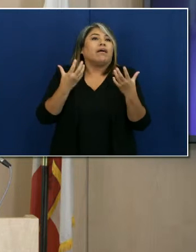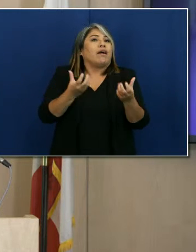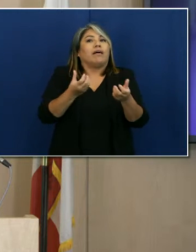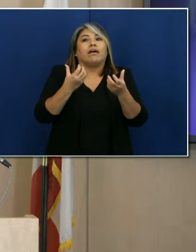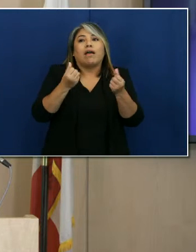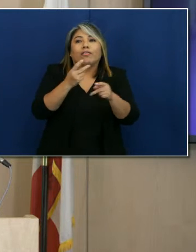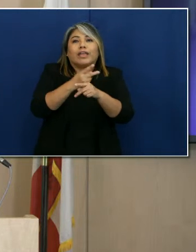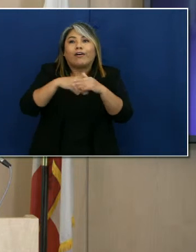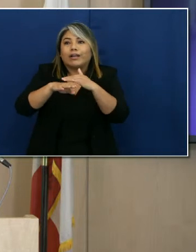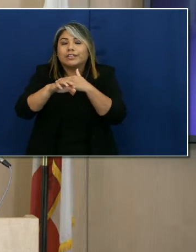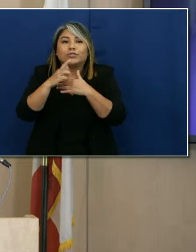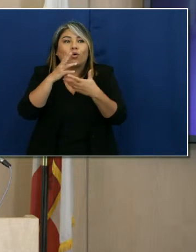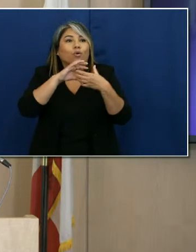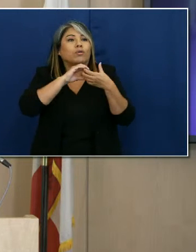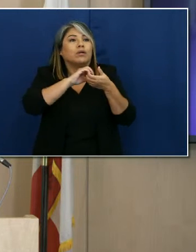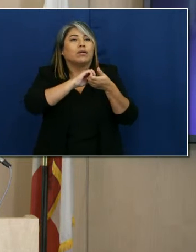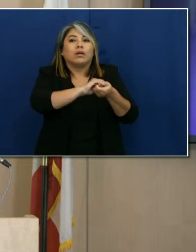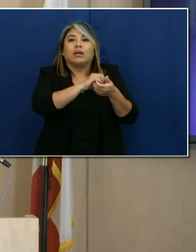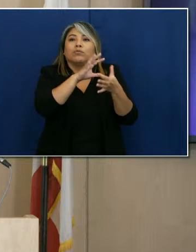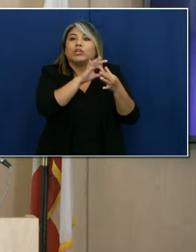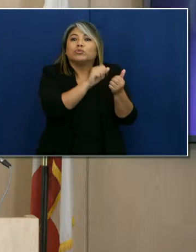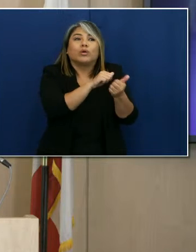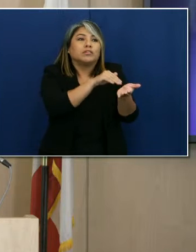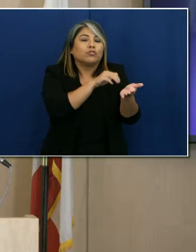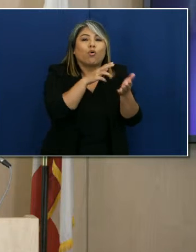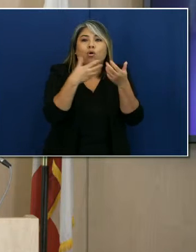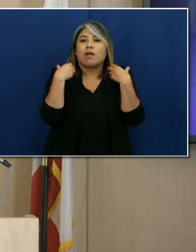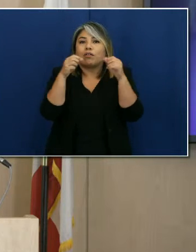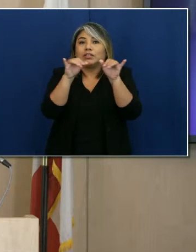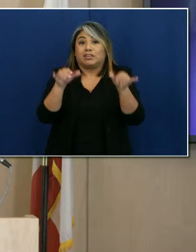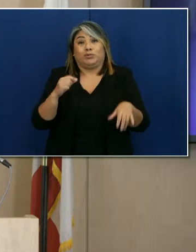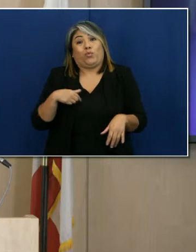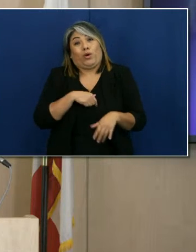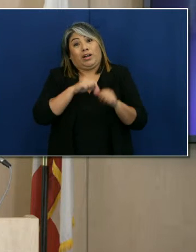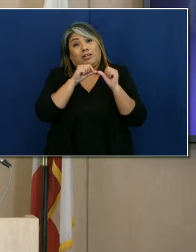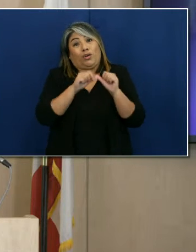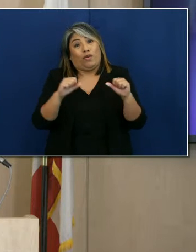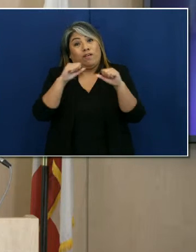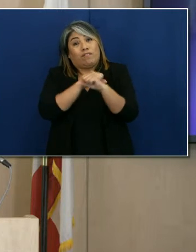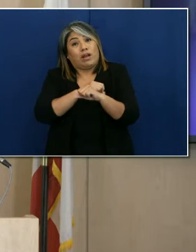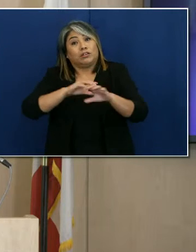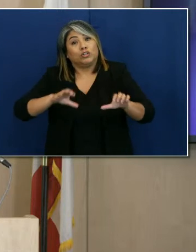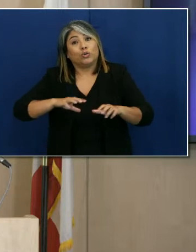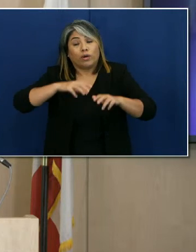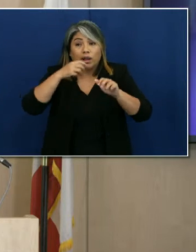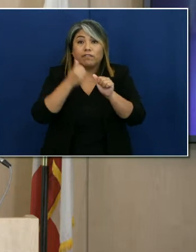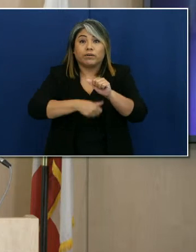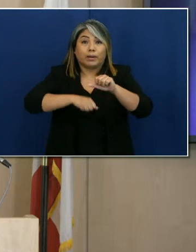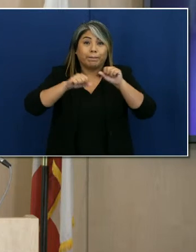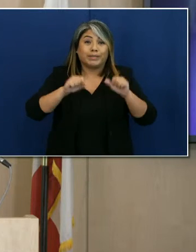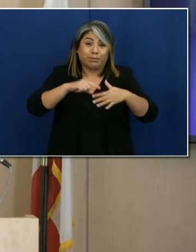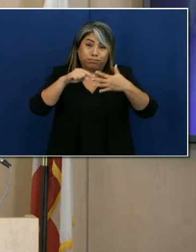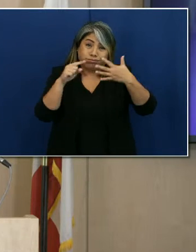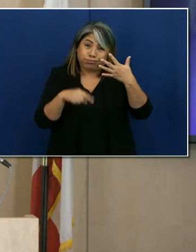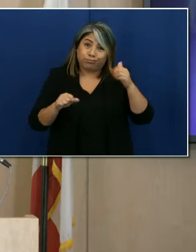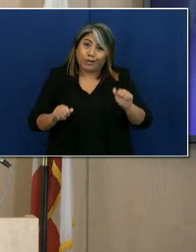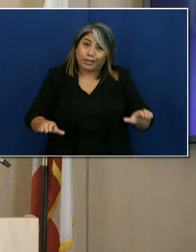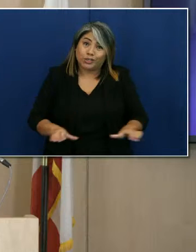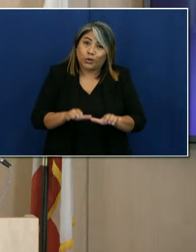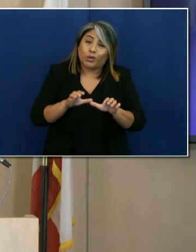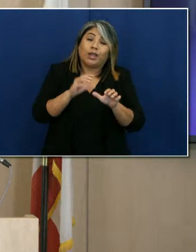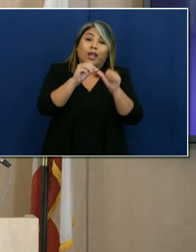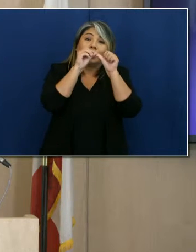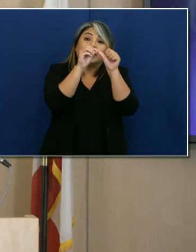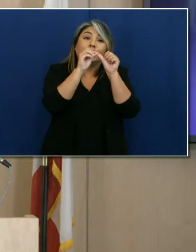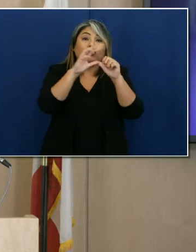relationships with the doctor or health system. And so we're going to continue to fight to do every possible thing we can do and